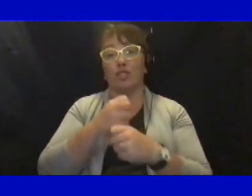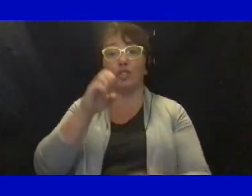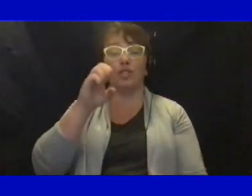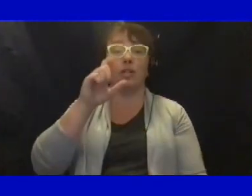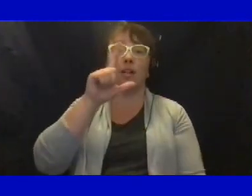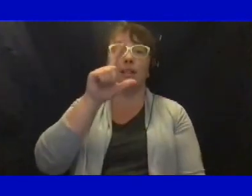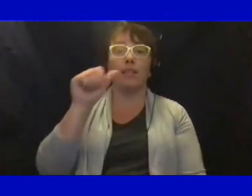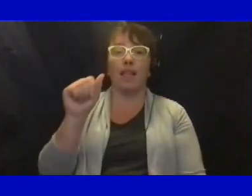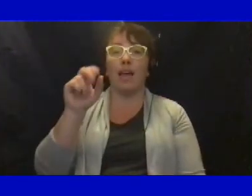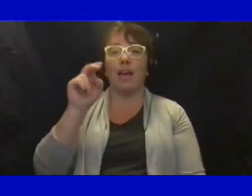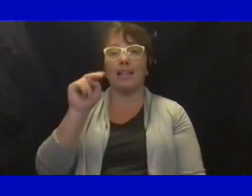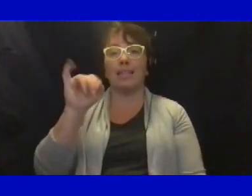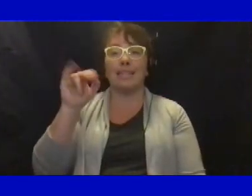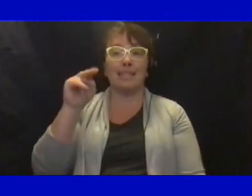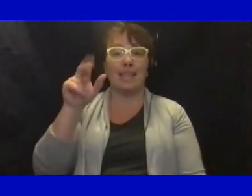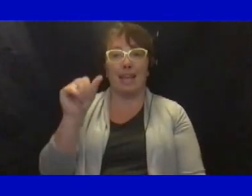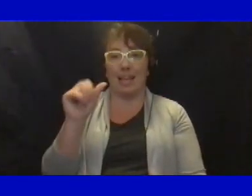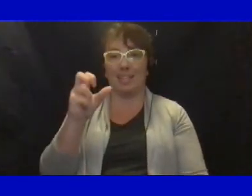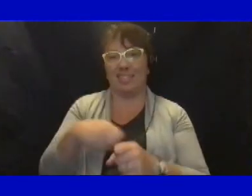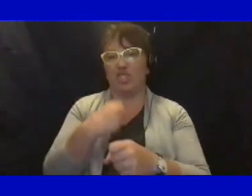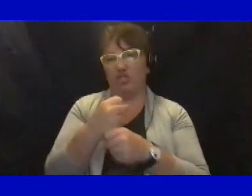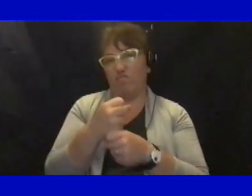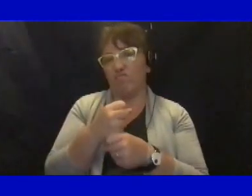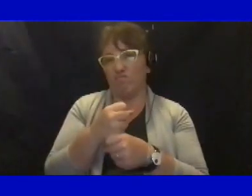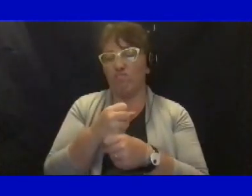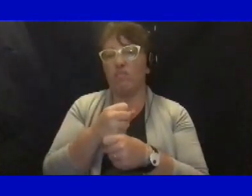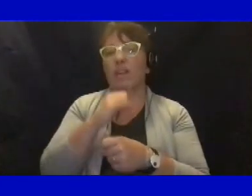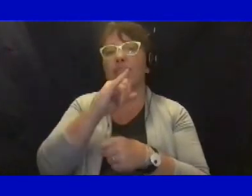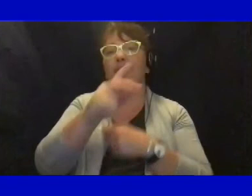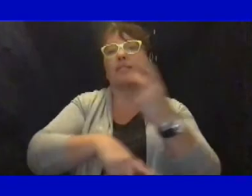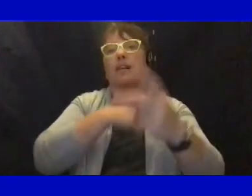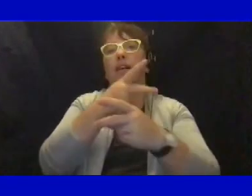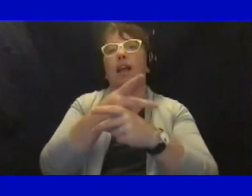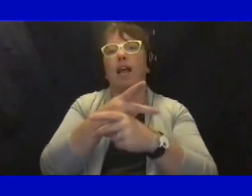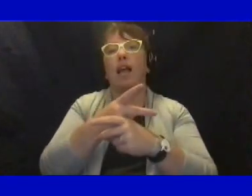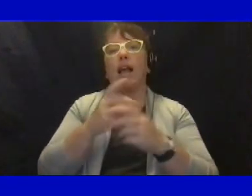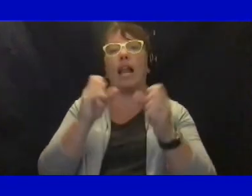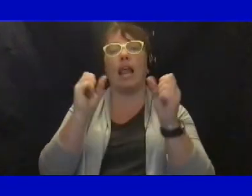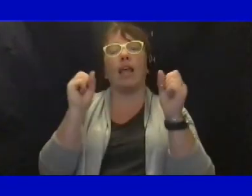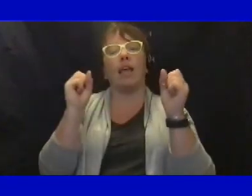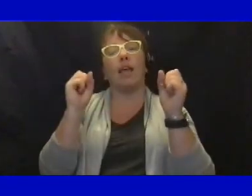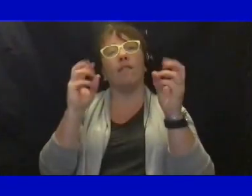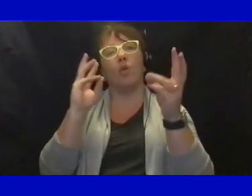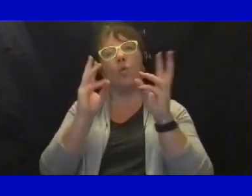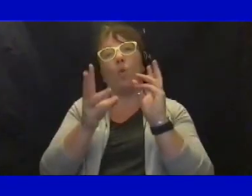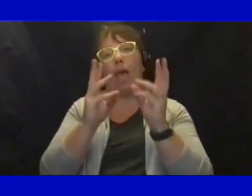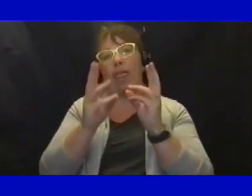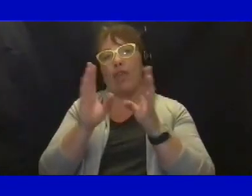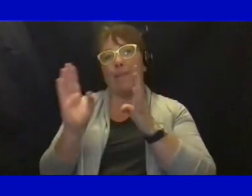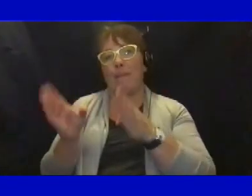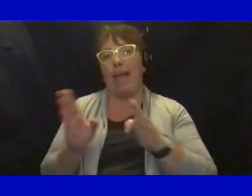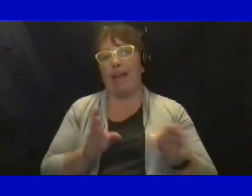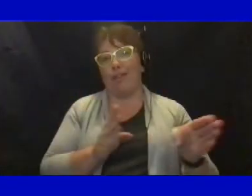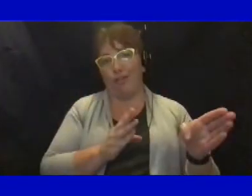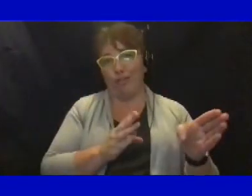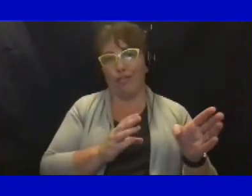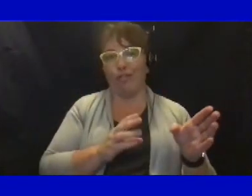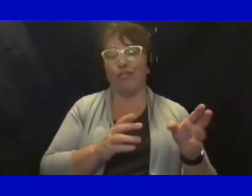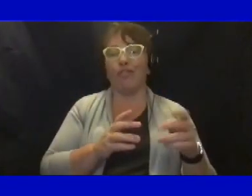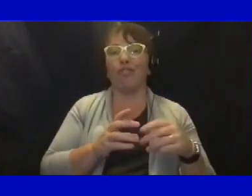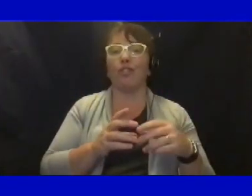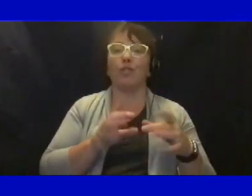La Nina is a weather pattern typically associated with the cold phase along the equatorial Pacific Ocean, way down near the